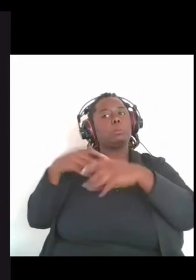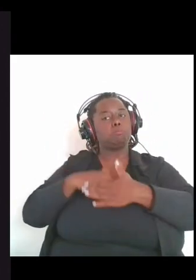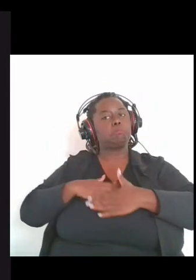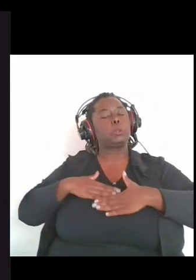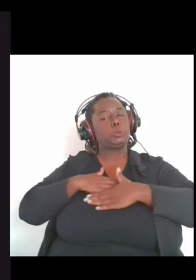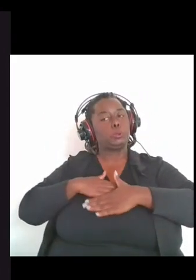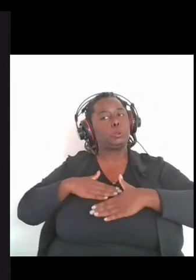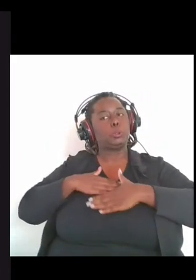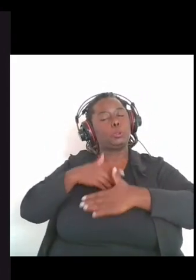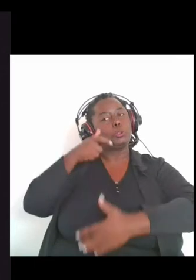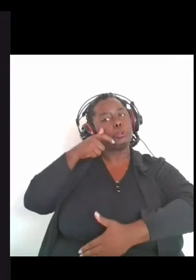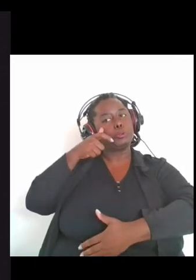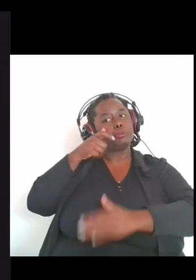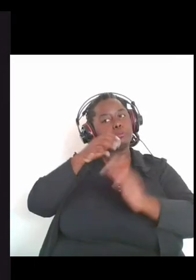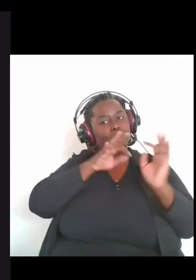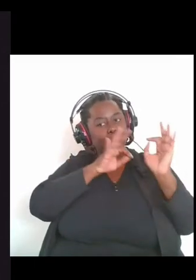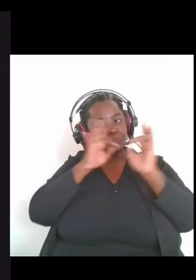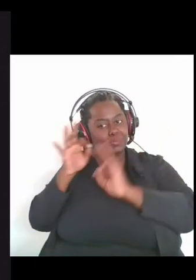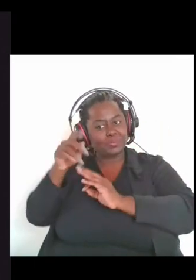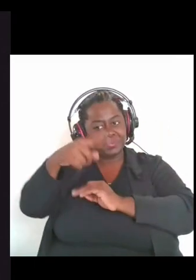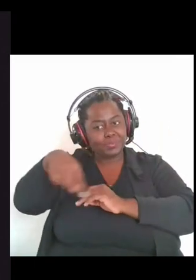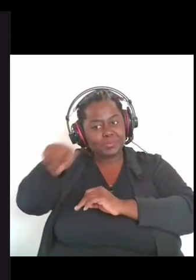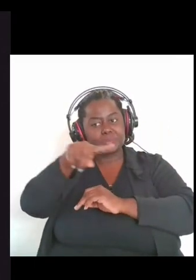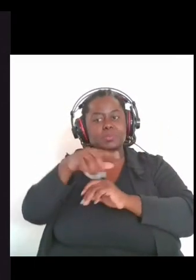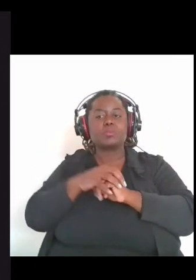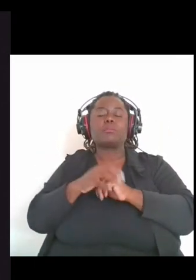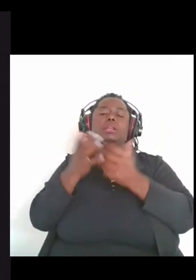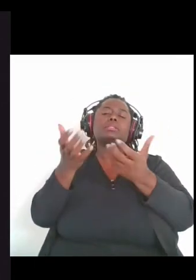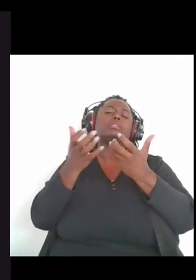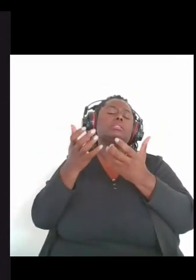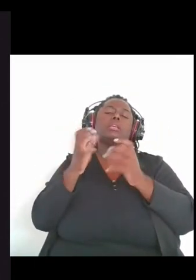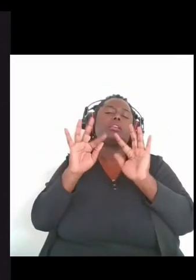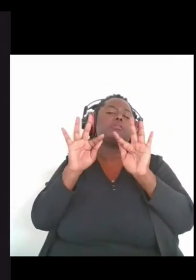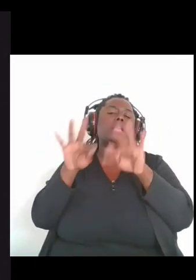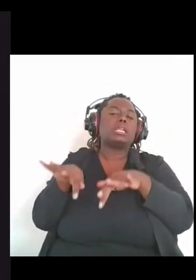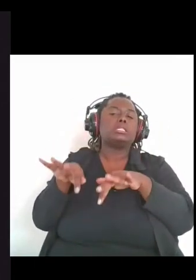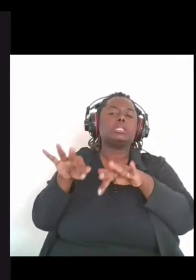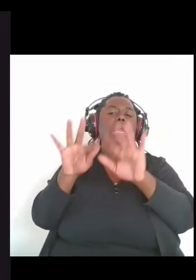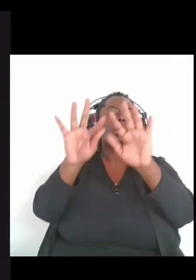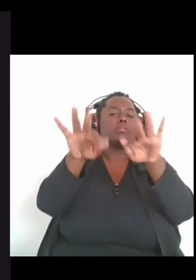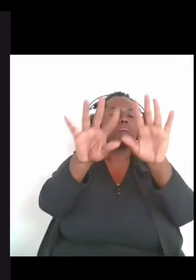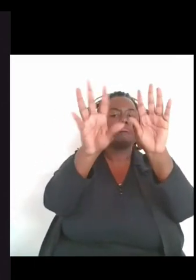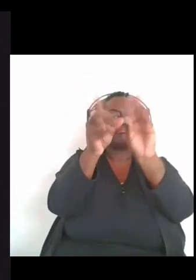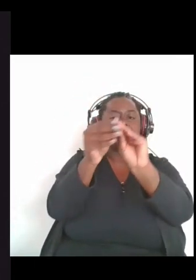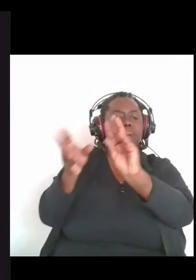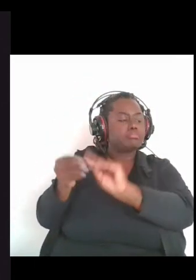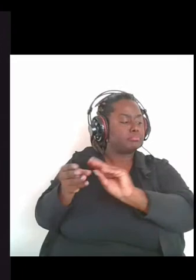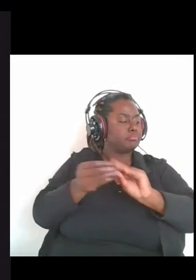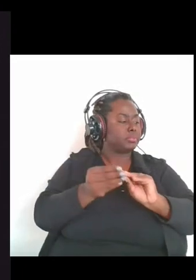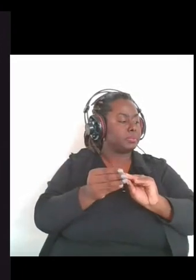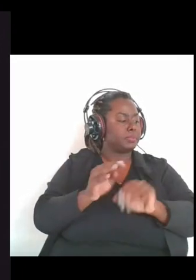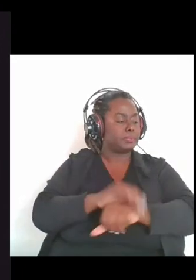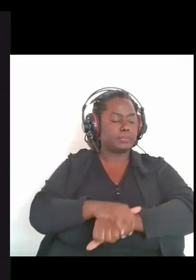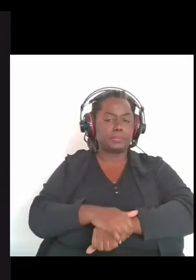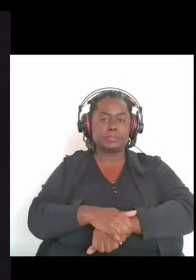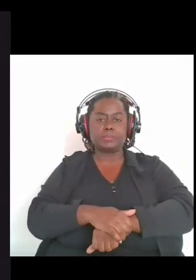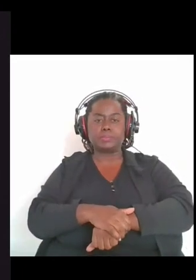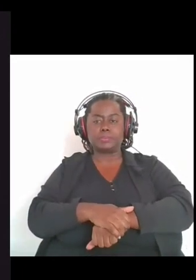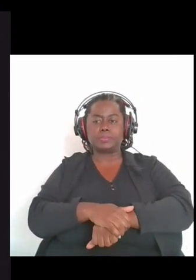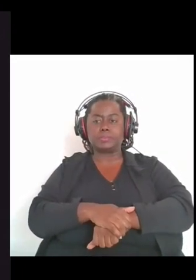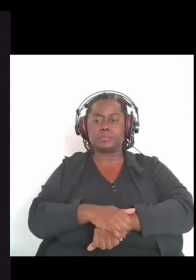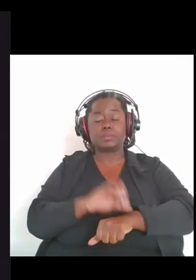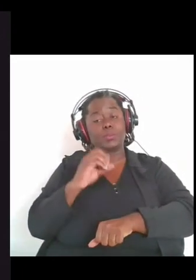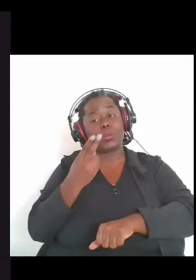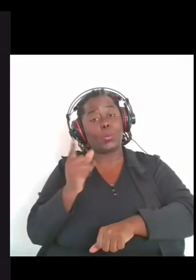comments in the chat are very happy that they're able to attend this meeting so would you like to say anything before you we